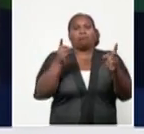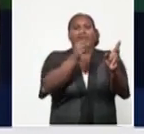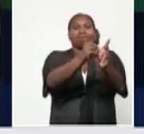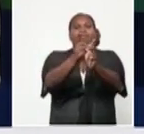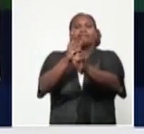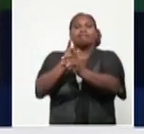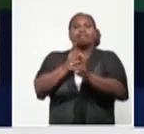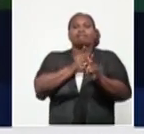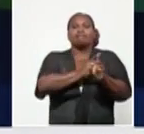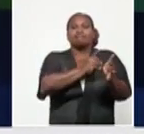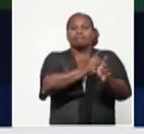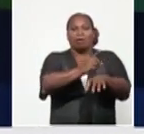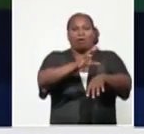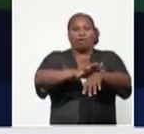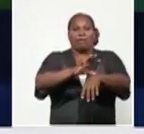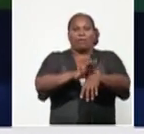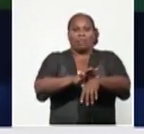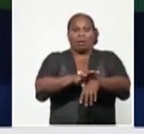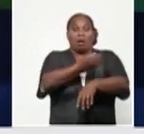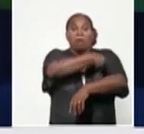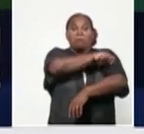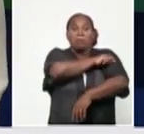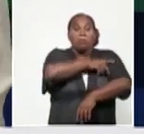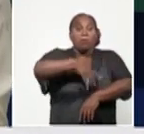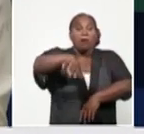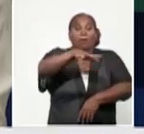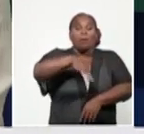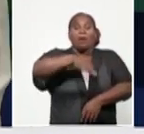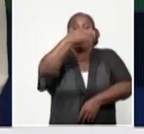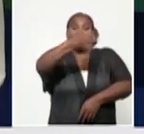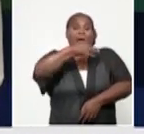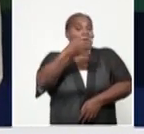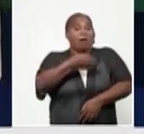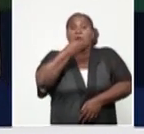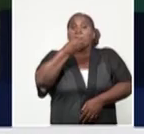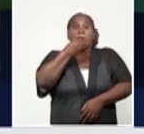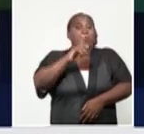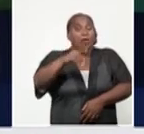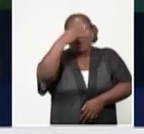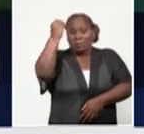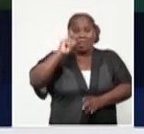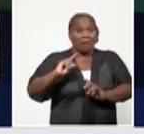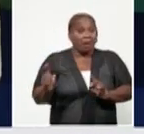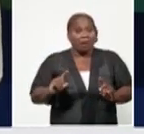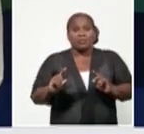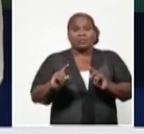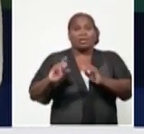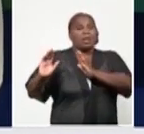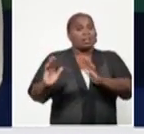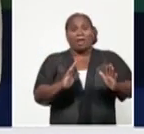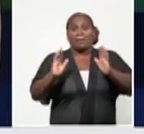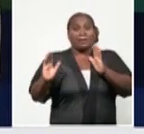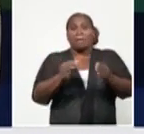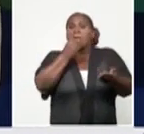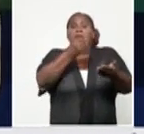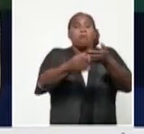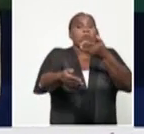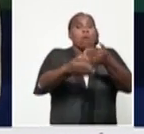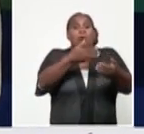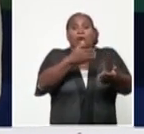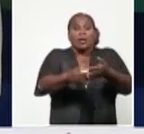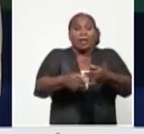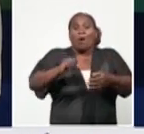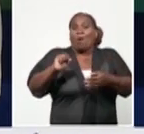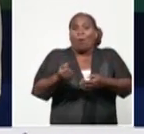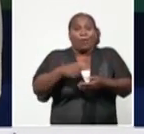Therefore, we are calling on the population to continue adhering to these measures, no matter what phase your province may be in, because they